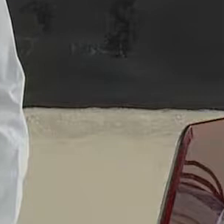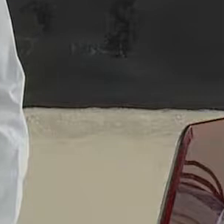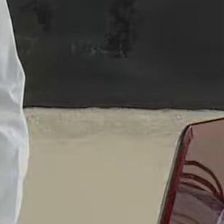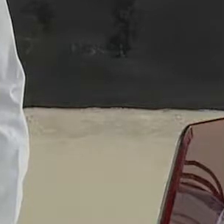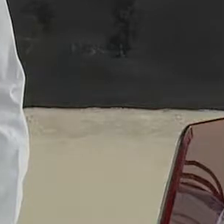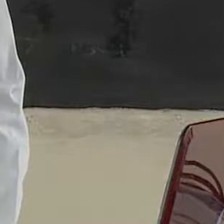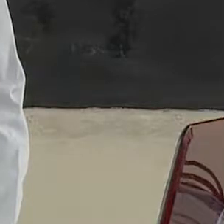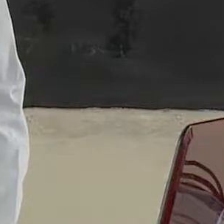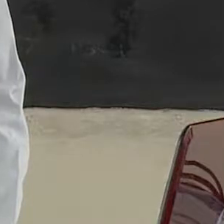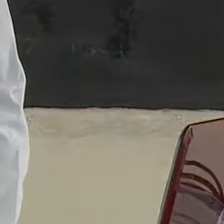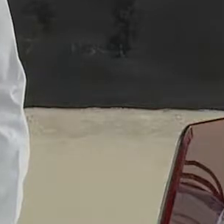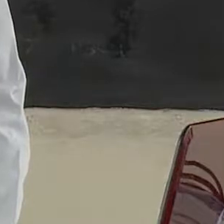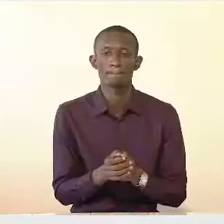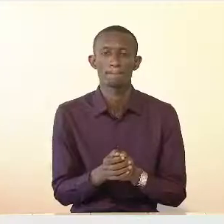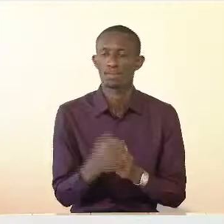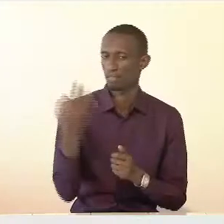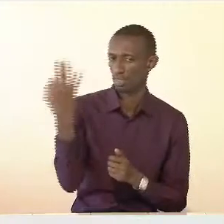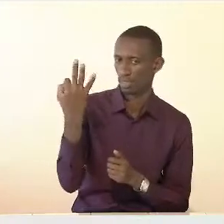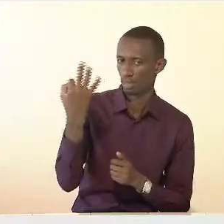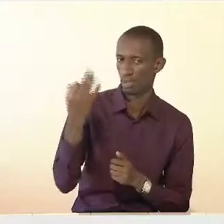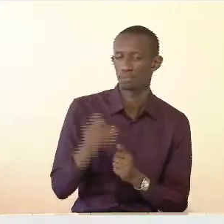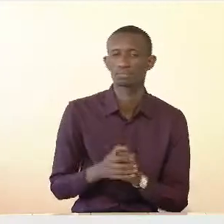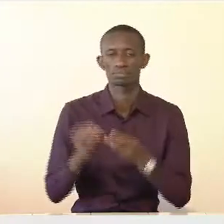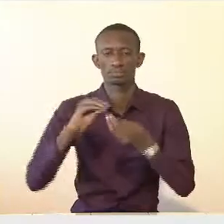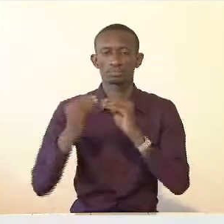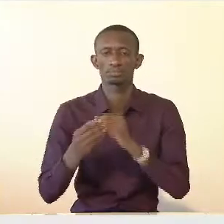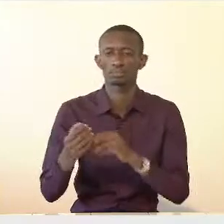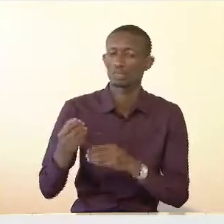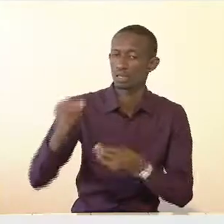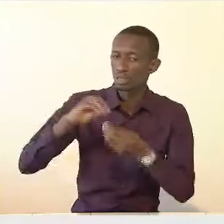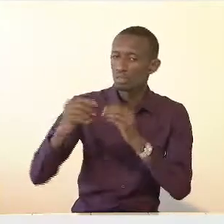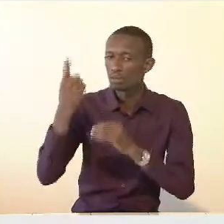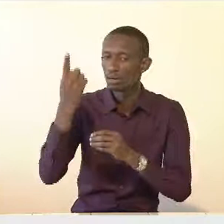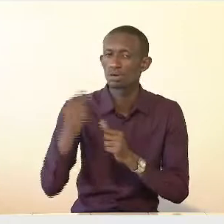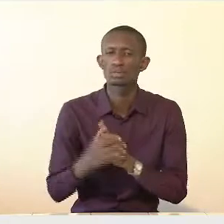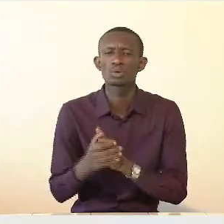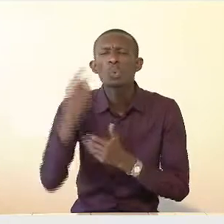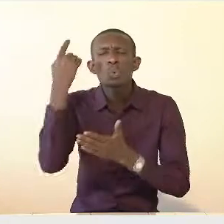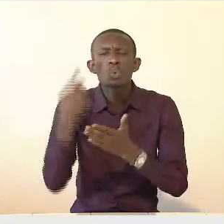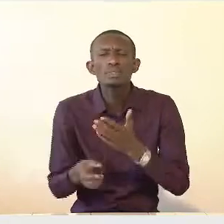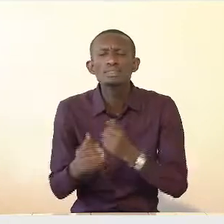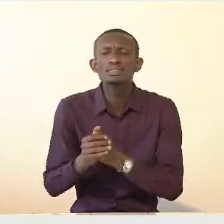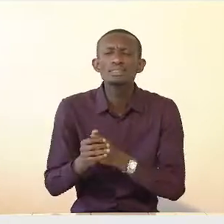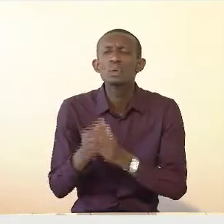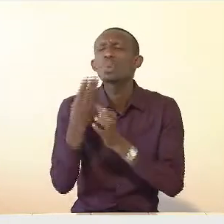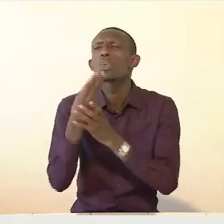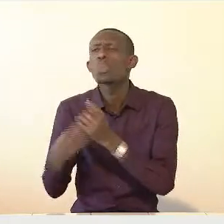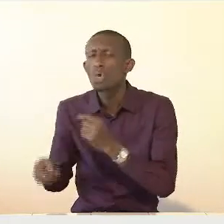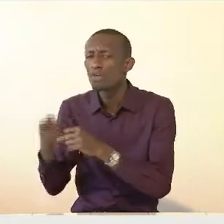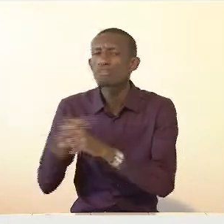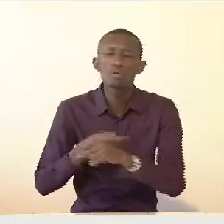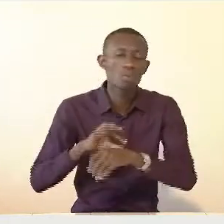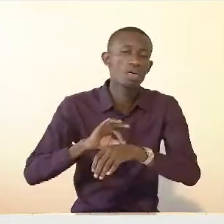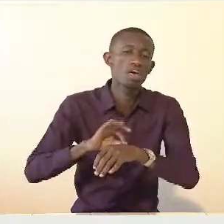like, there are almost 3 numbers. Number 1, heat is lost from our skin on a hot